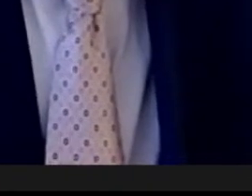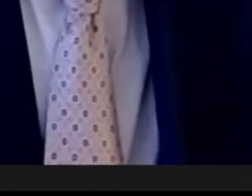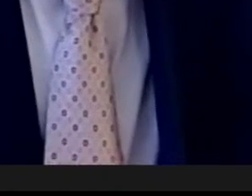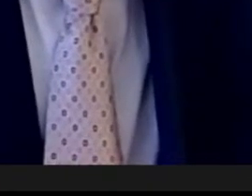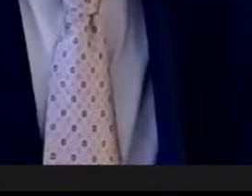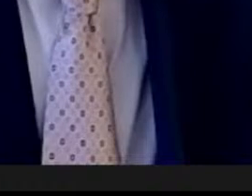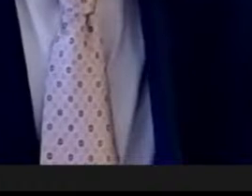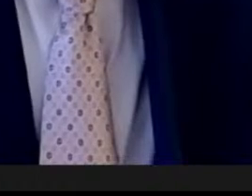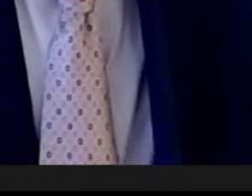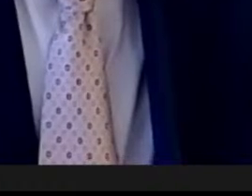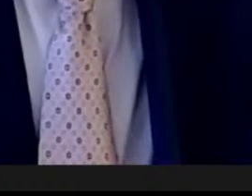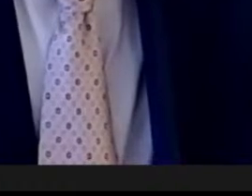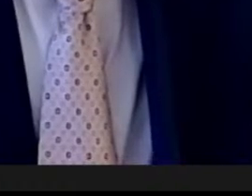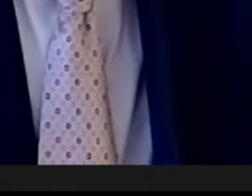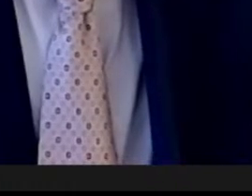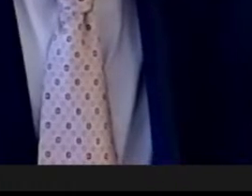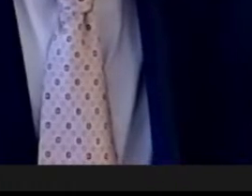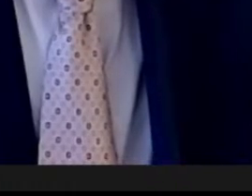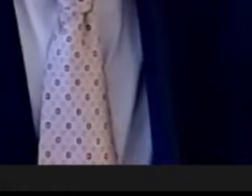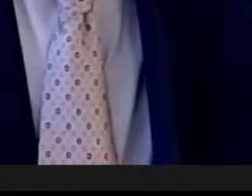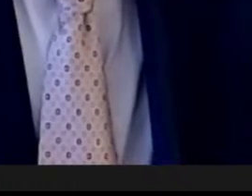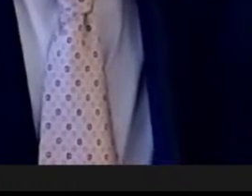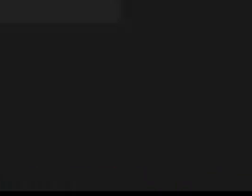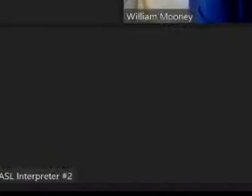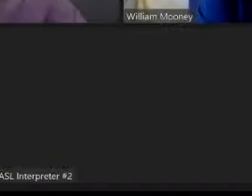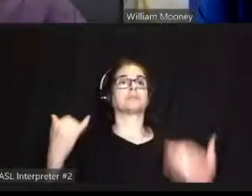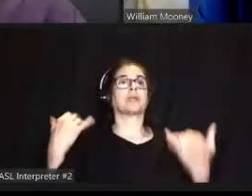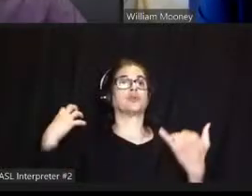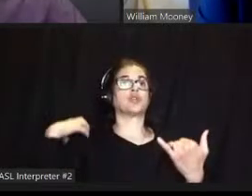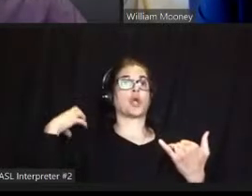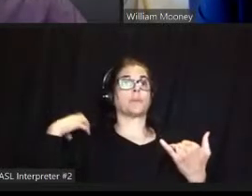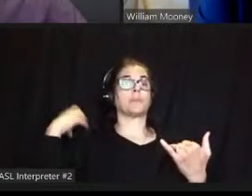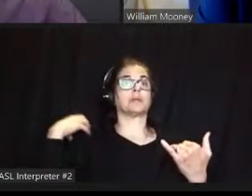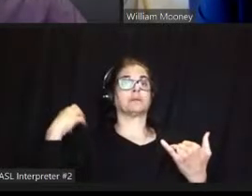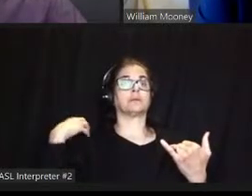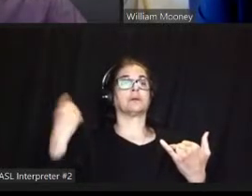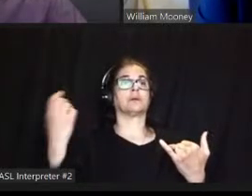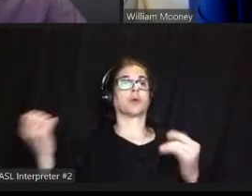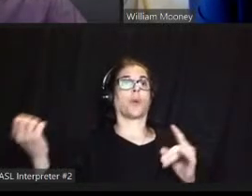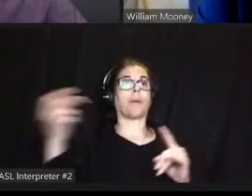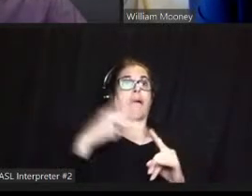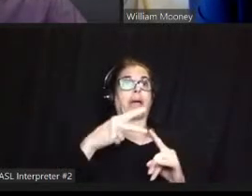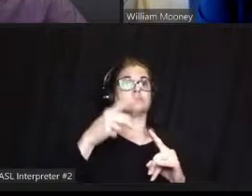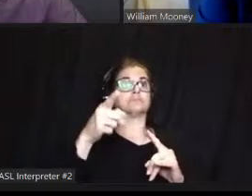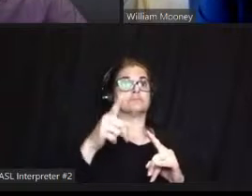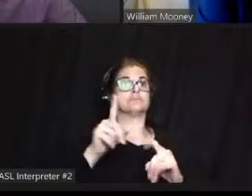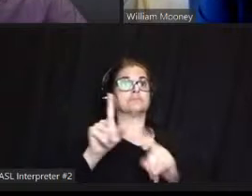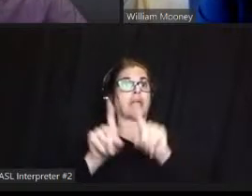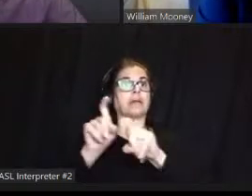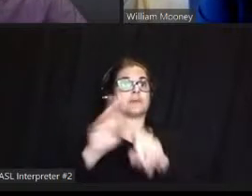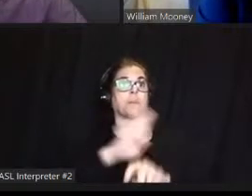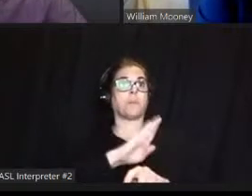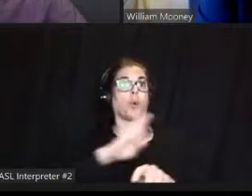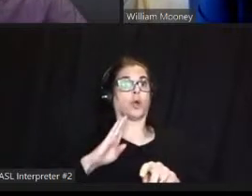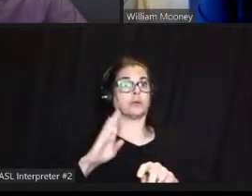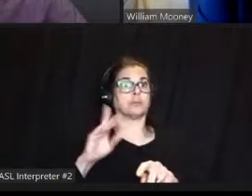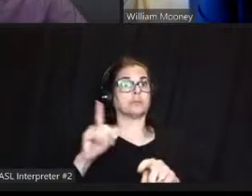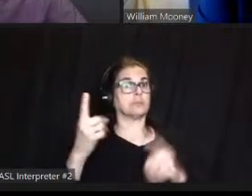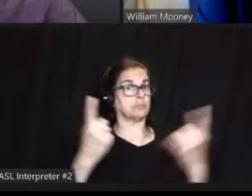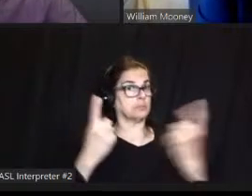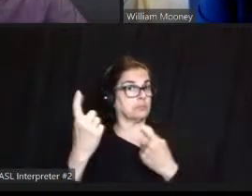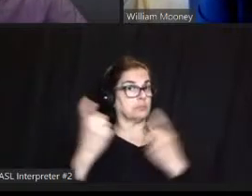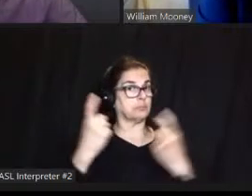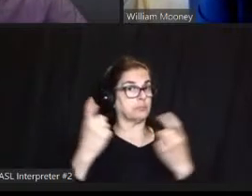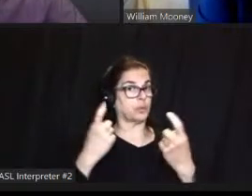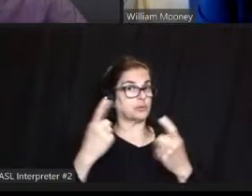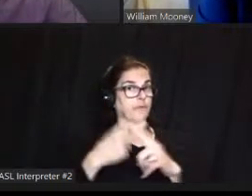Ellen's on. So then, Chairman, we can go back to your asking the board for questions. Are there any questions from the